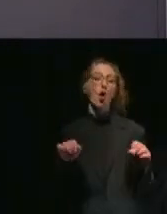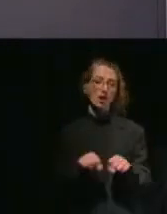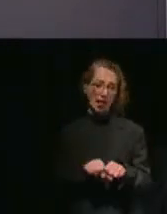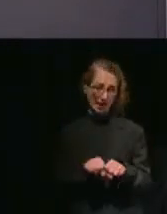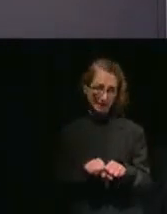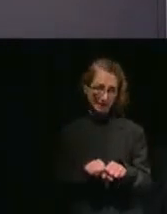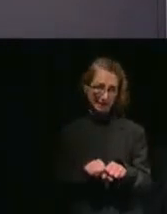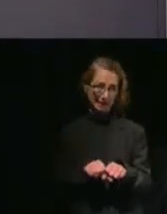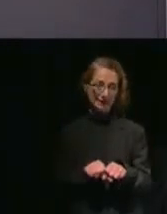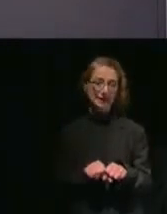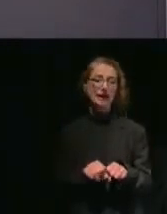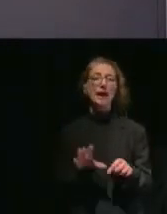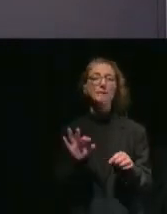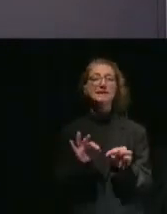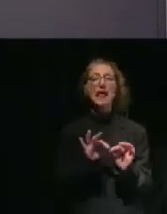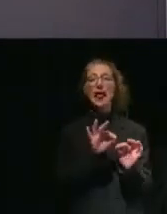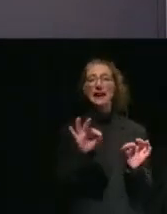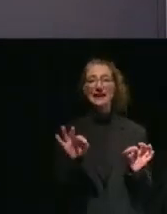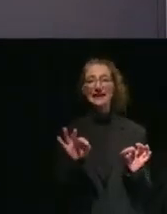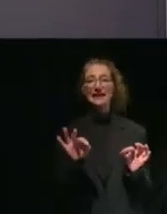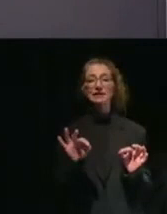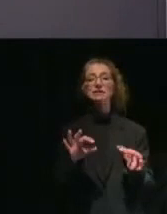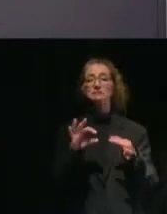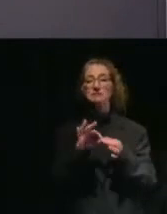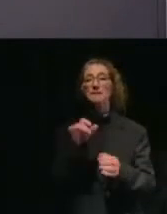I'll mention it again because it's an important instrument